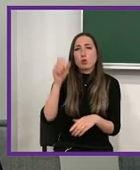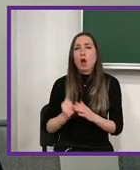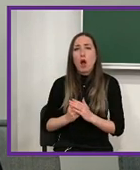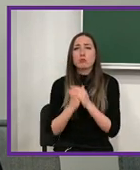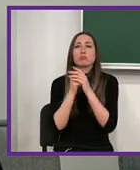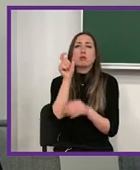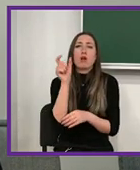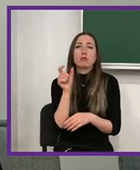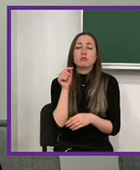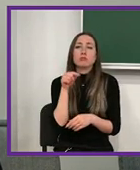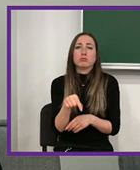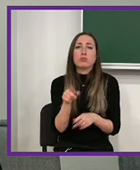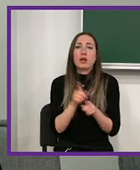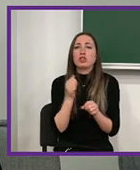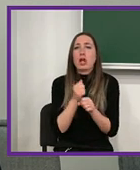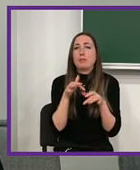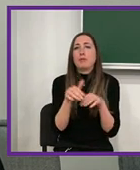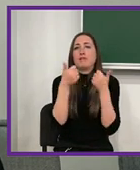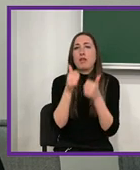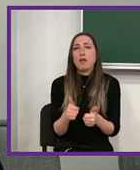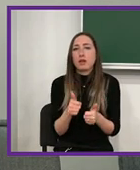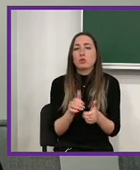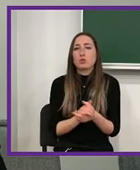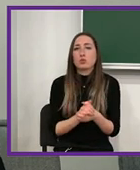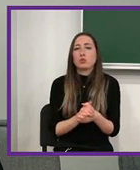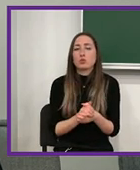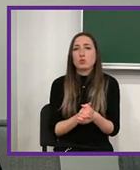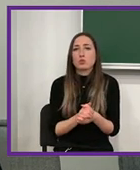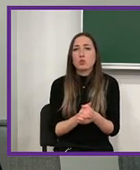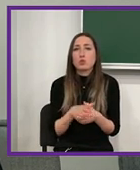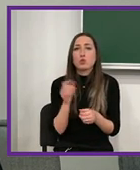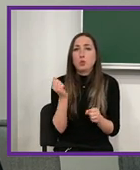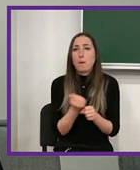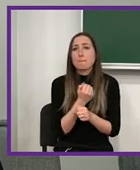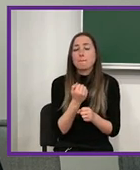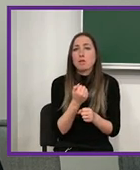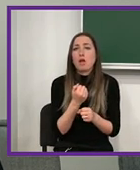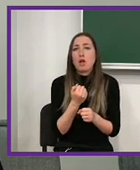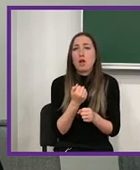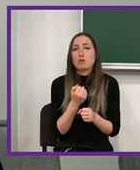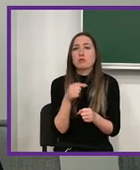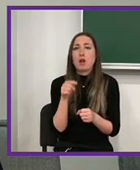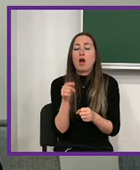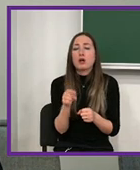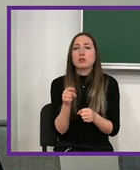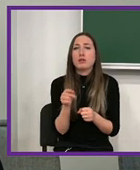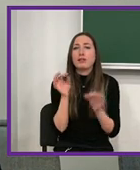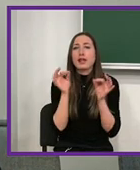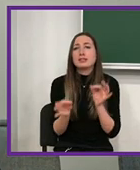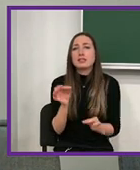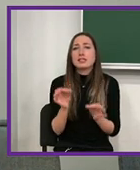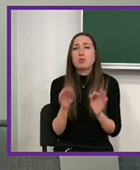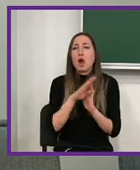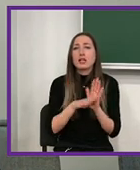think in light of that, I think a hard law legislation like the CSDDD, it would help level